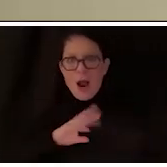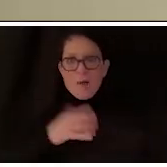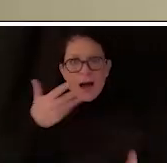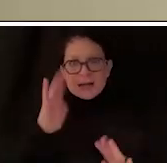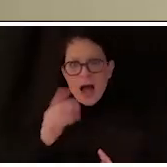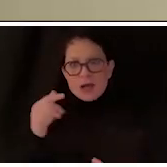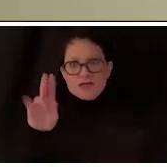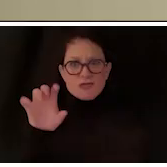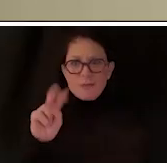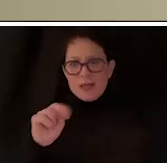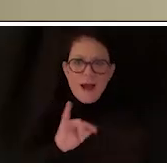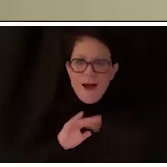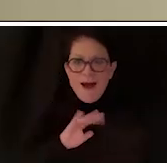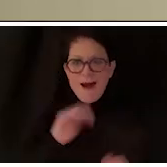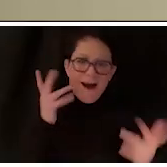goodness, Gremlins.